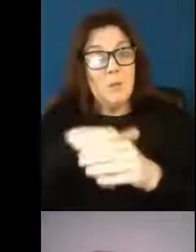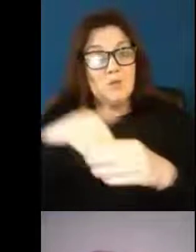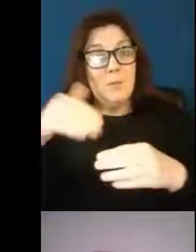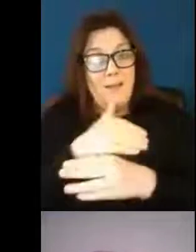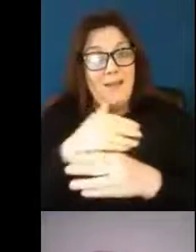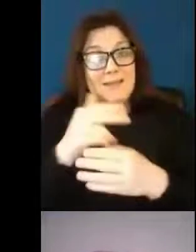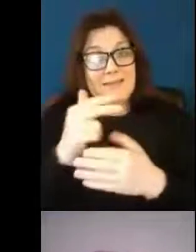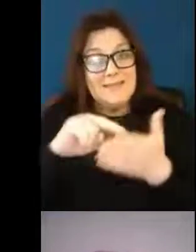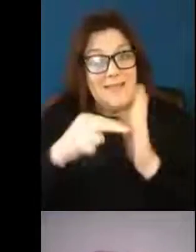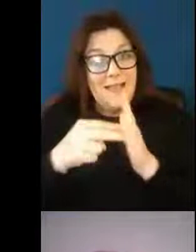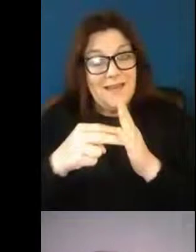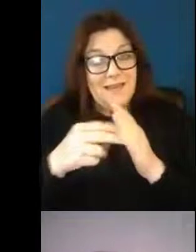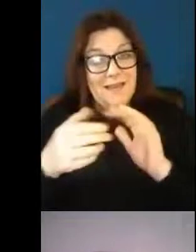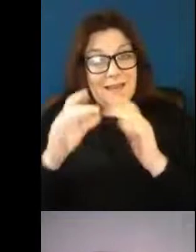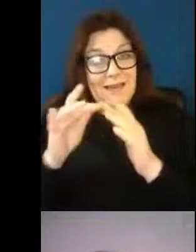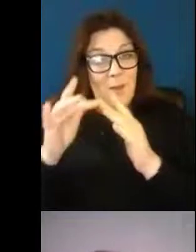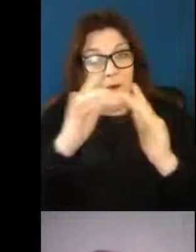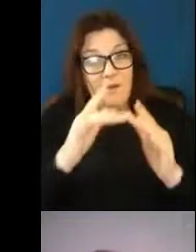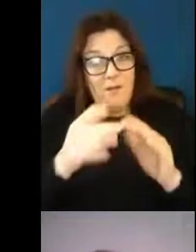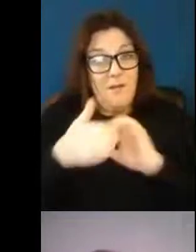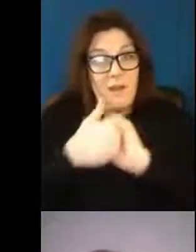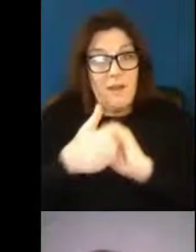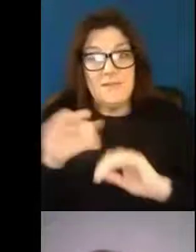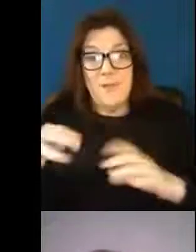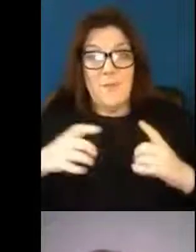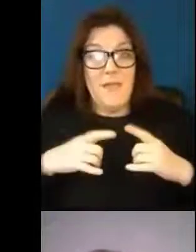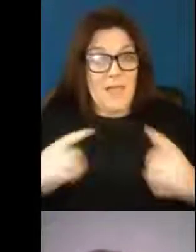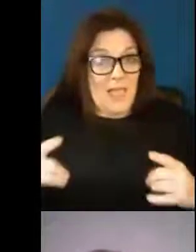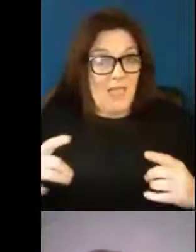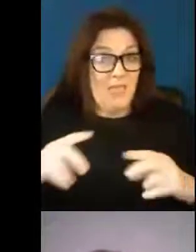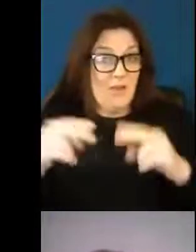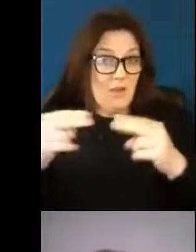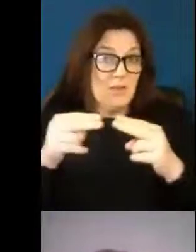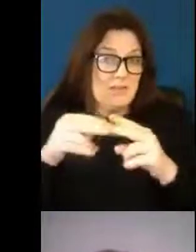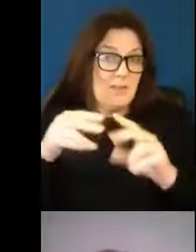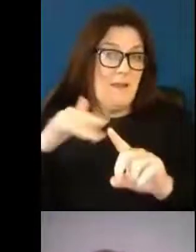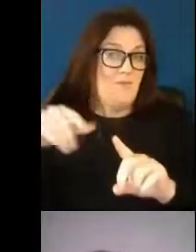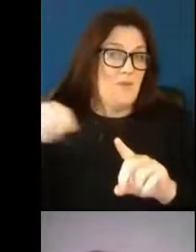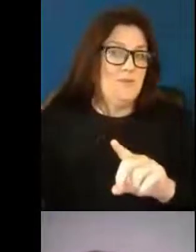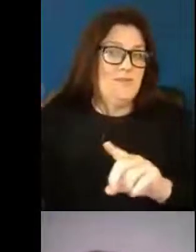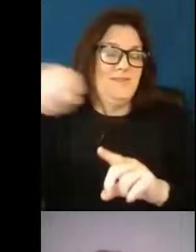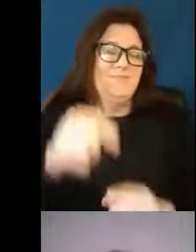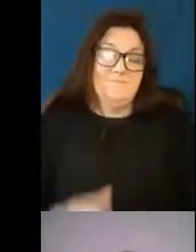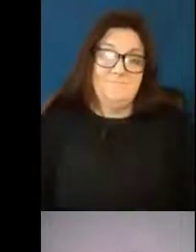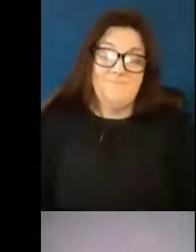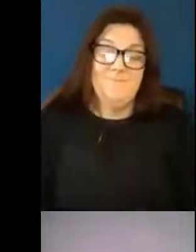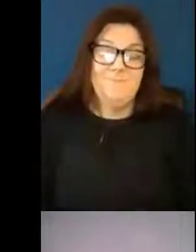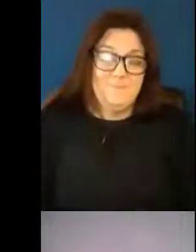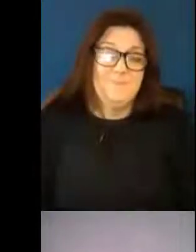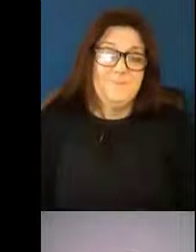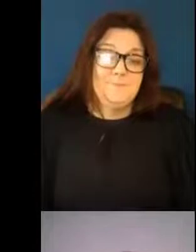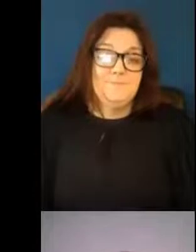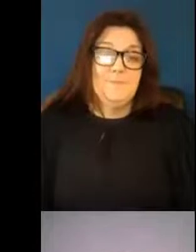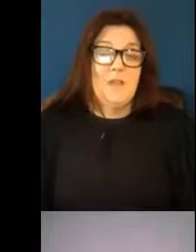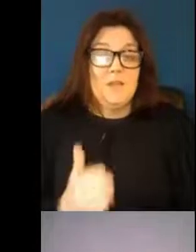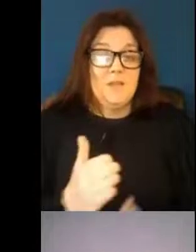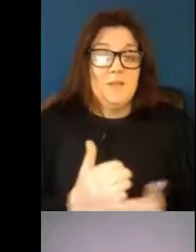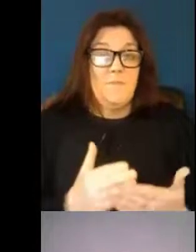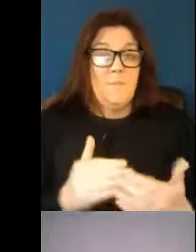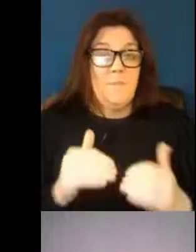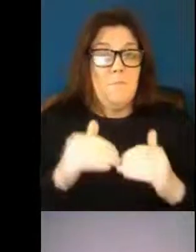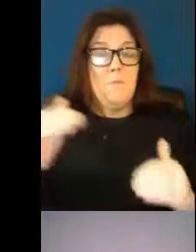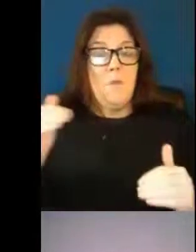Design network are colleagues from health and nursing backgrounds. So some from kind of